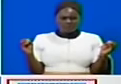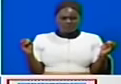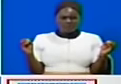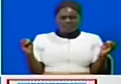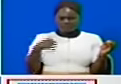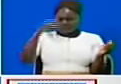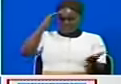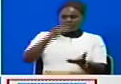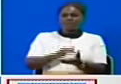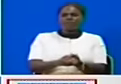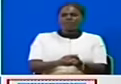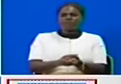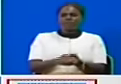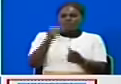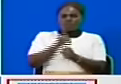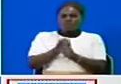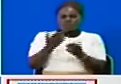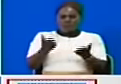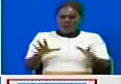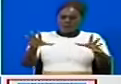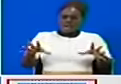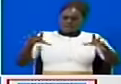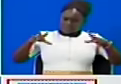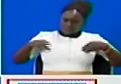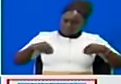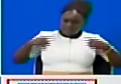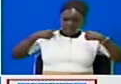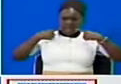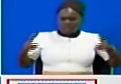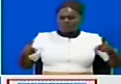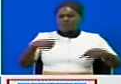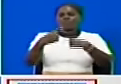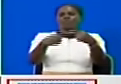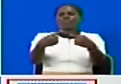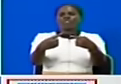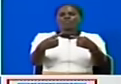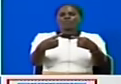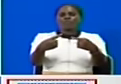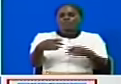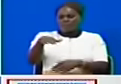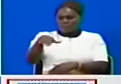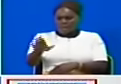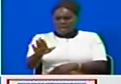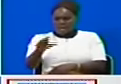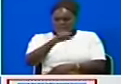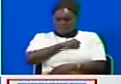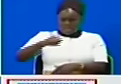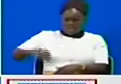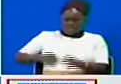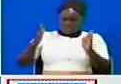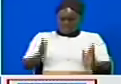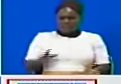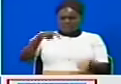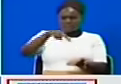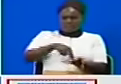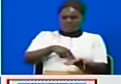I believe what we need to do now is to accept the results and move on. You are running for the Senate position, but you are nowhere to